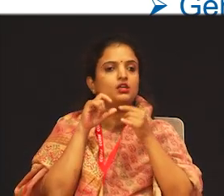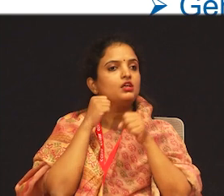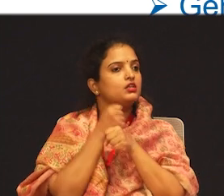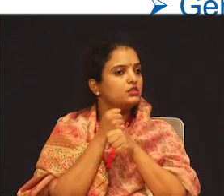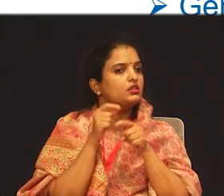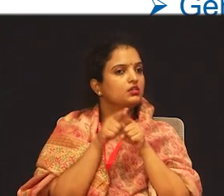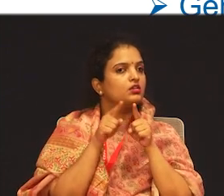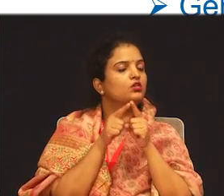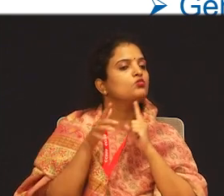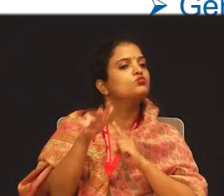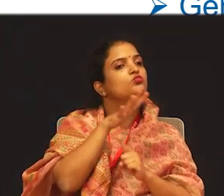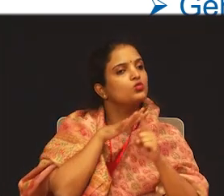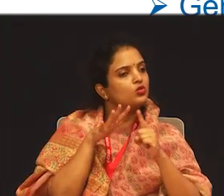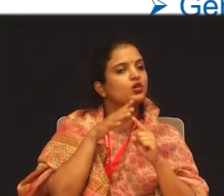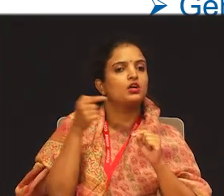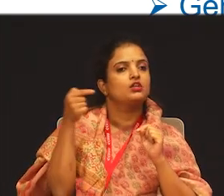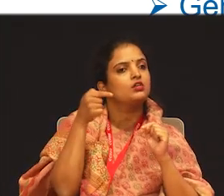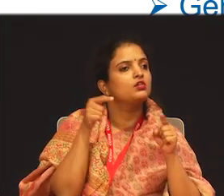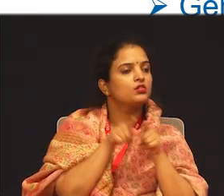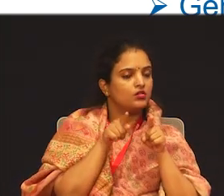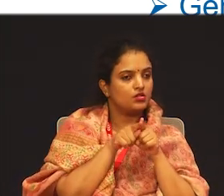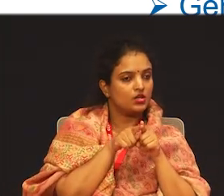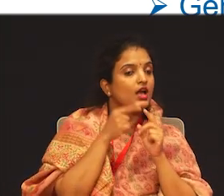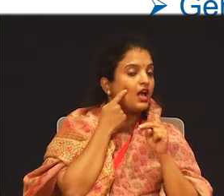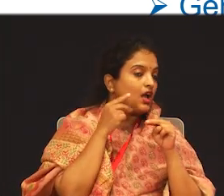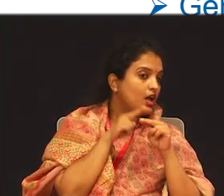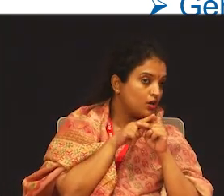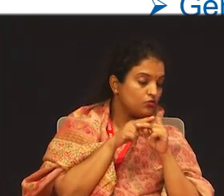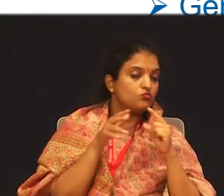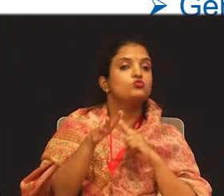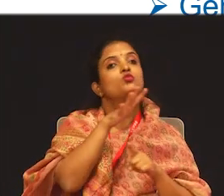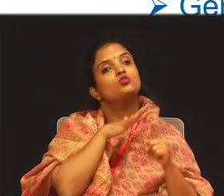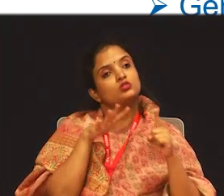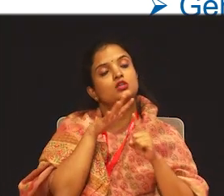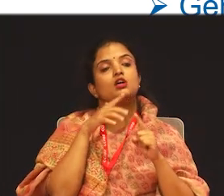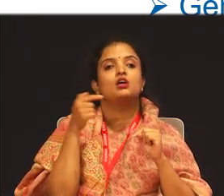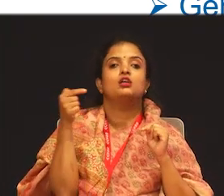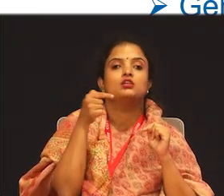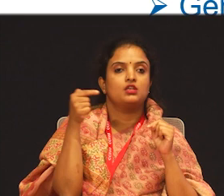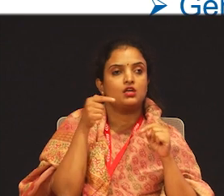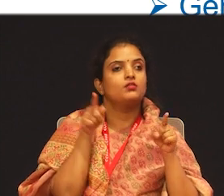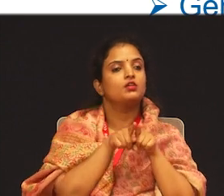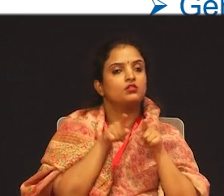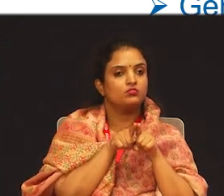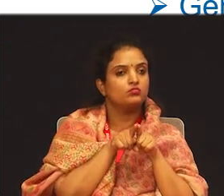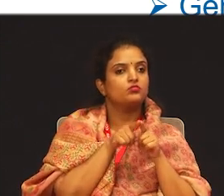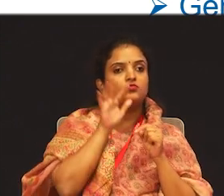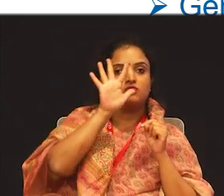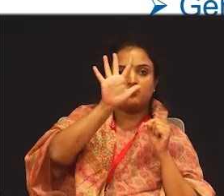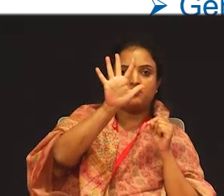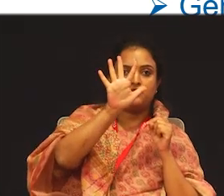disadvantaged sections. And when we say socio-economically disadvantaged sections, it has